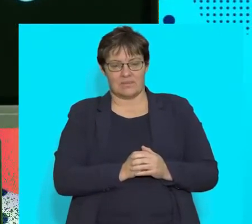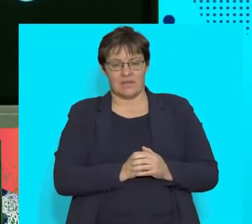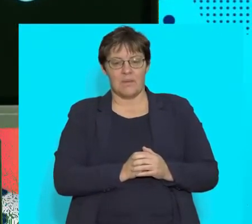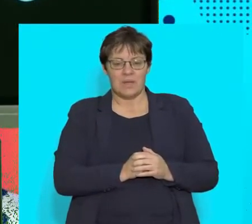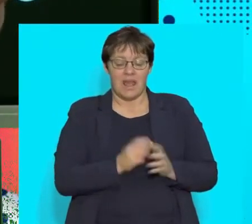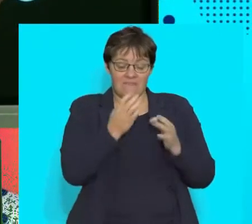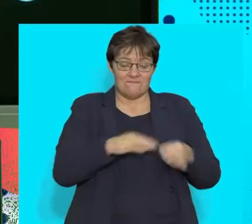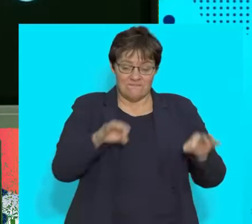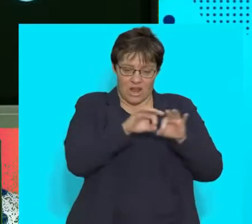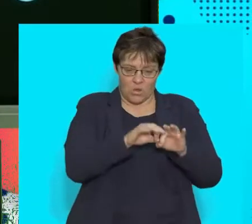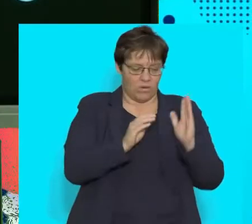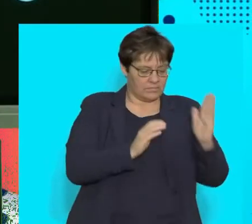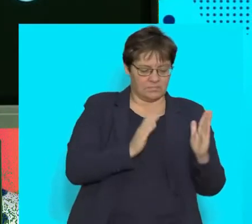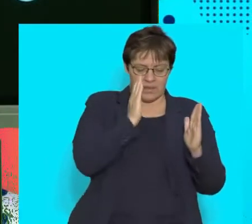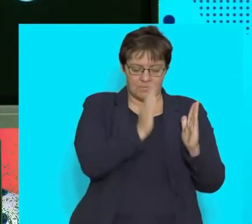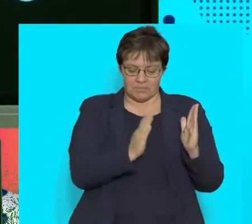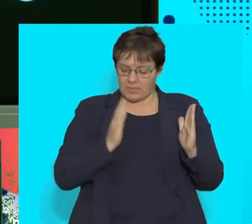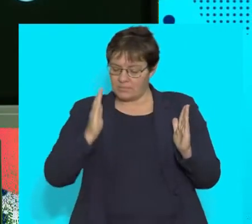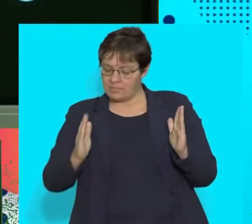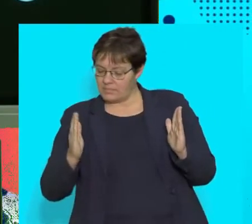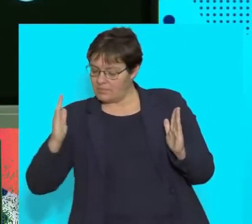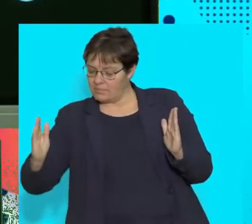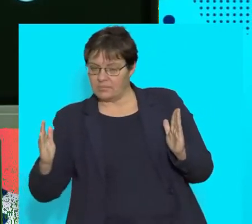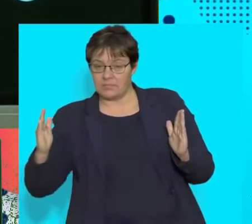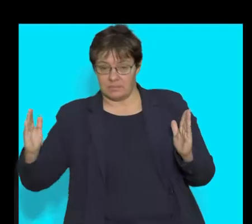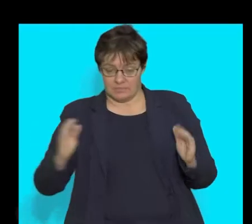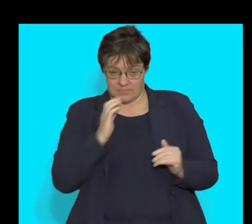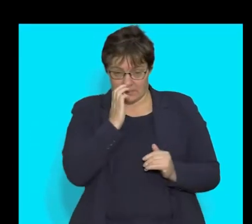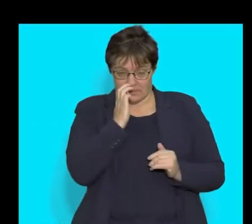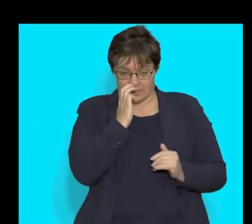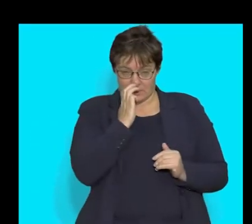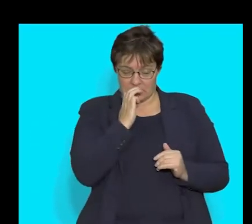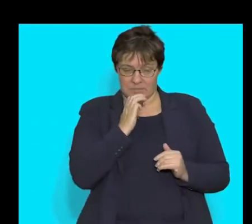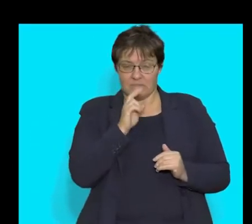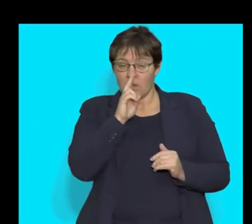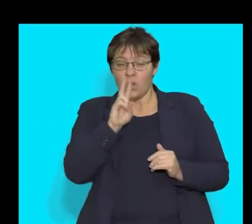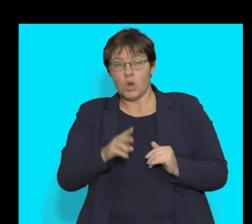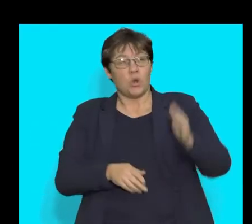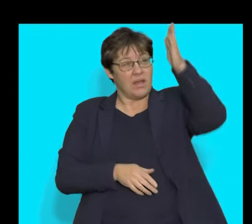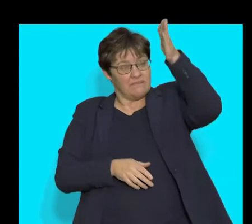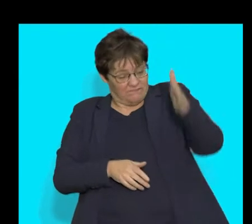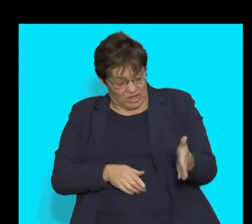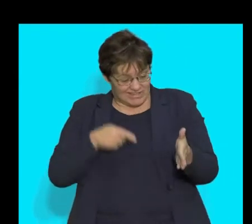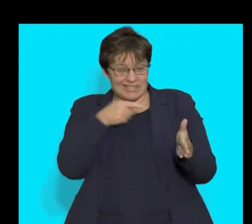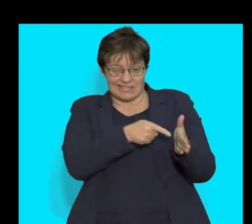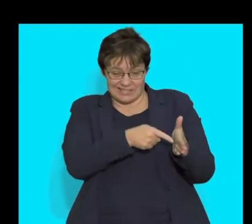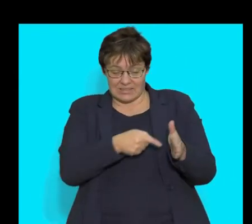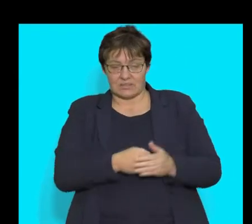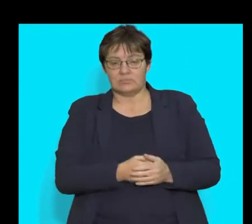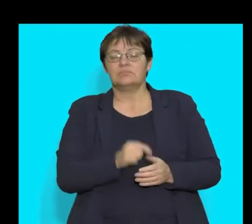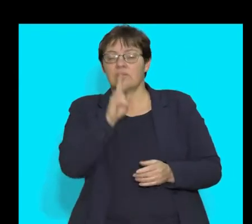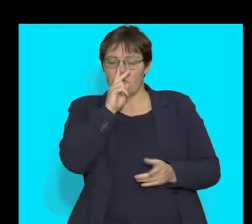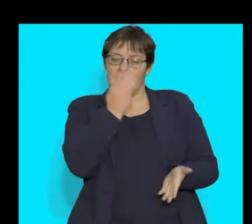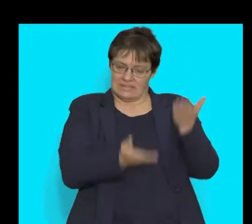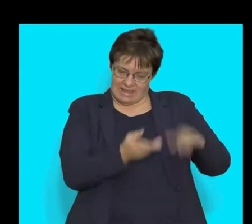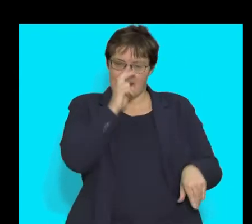They'll be spread out. Very important for you to know. Now, if we look at the vertical axis, we also recognize we need to